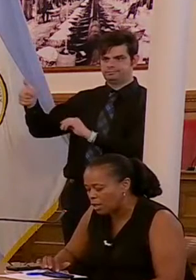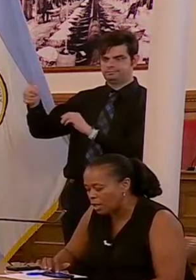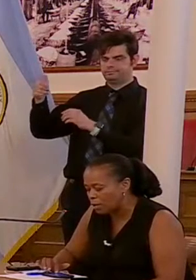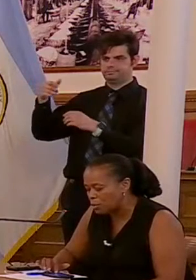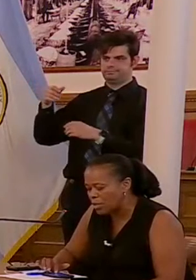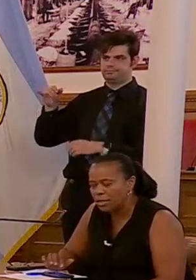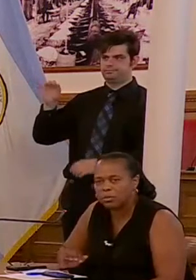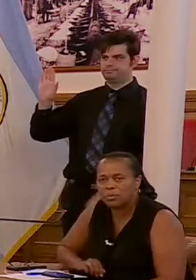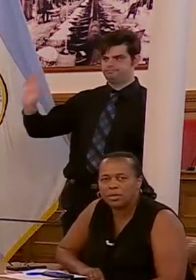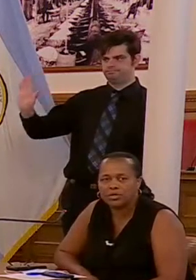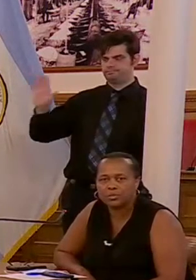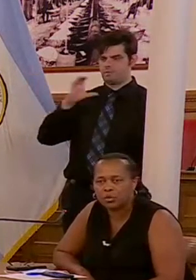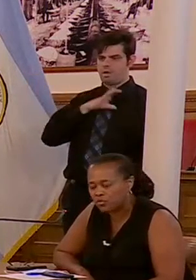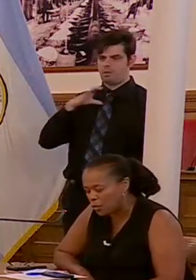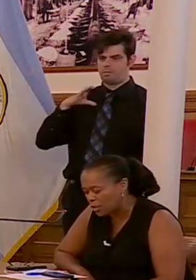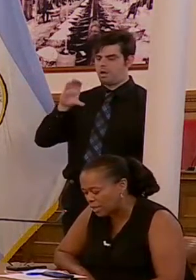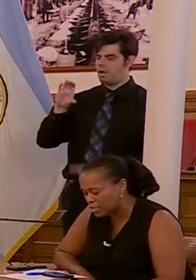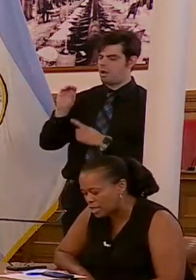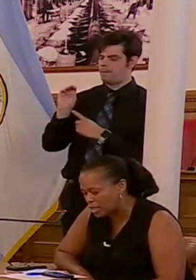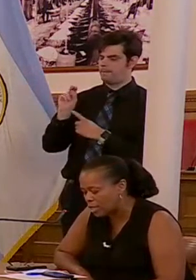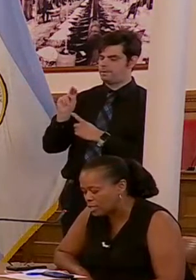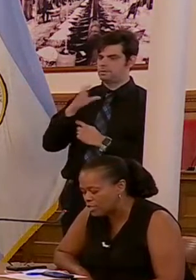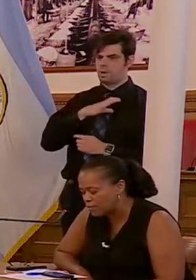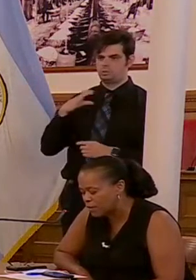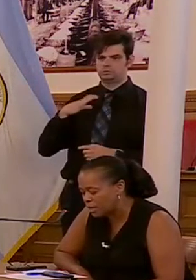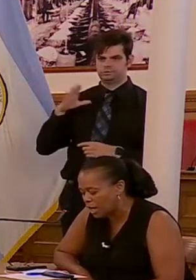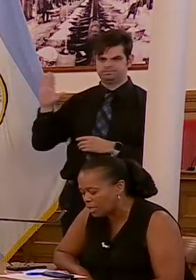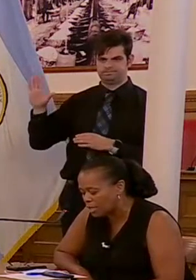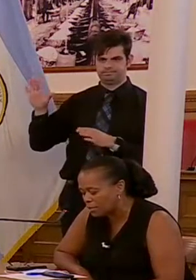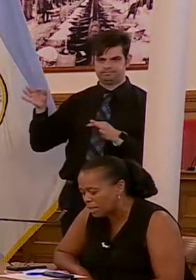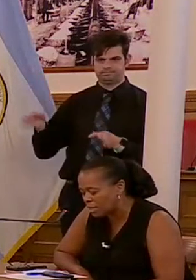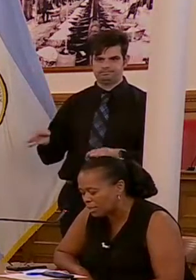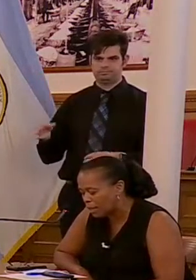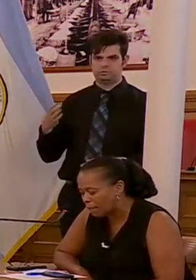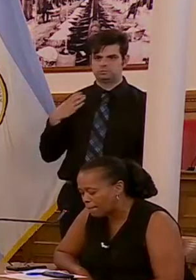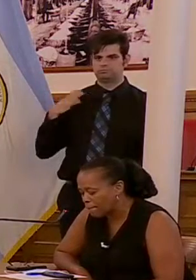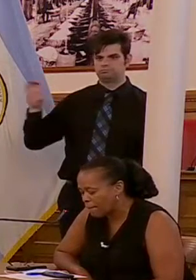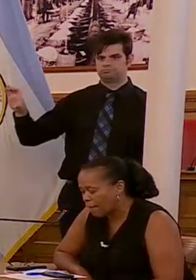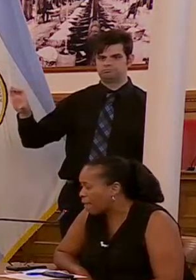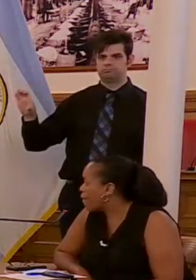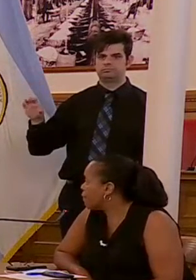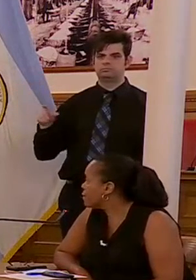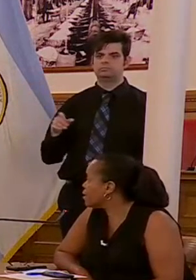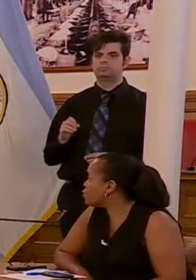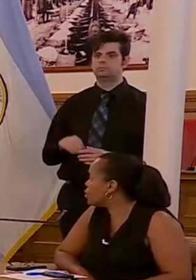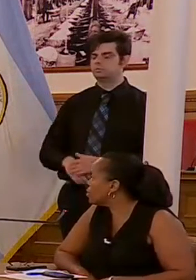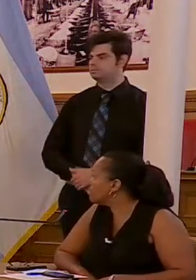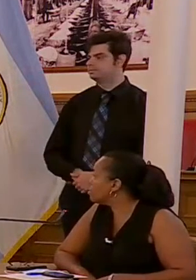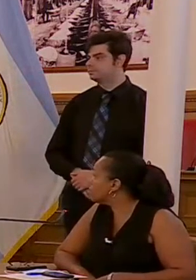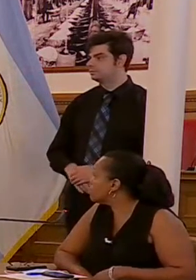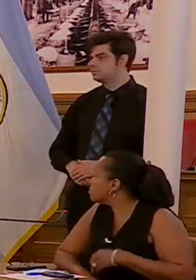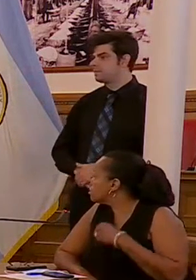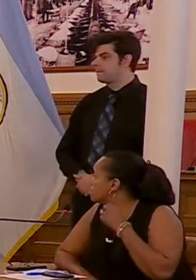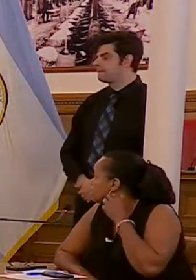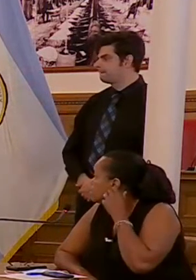are ready and prepared to move forward as they see fit on that demand. The next one